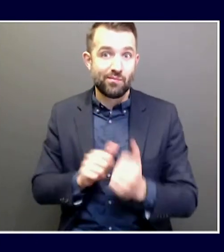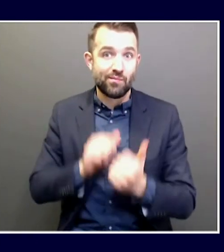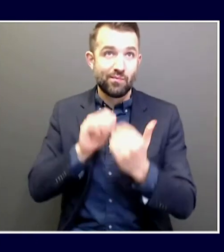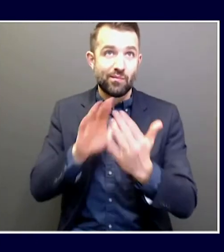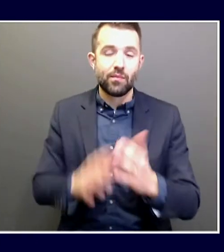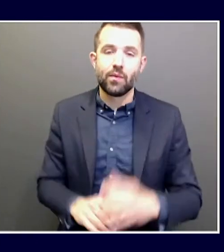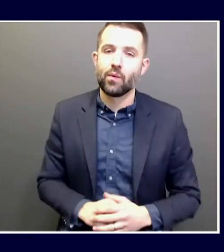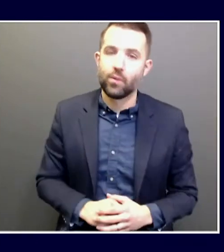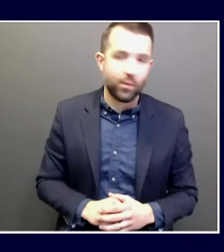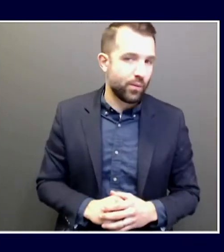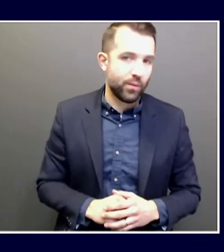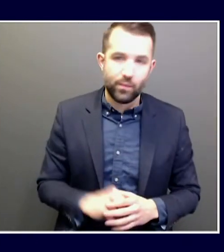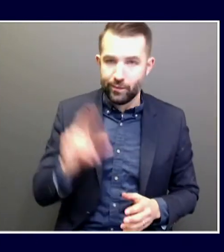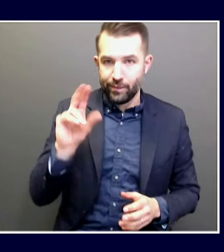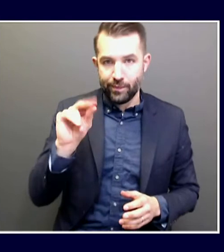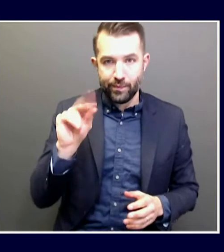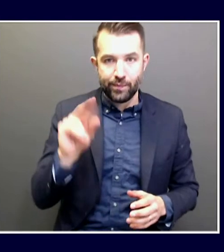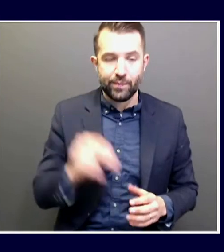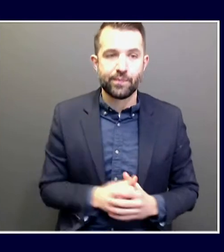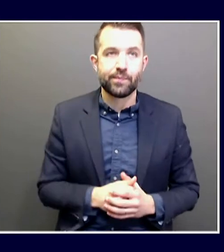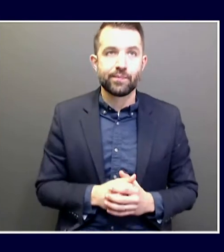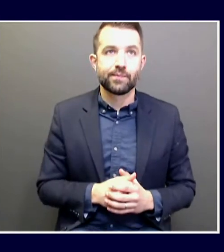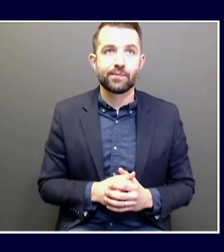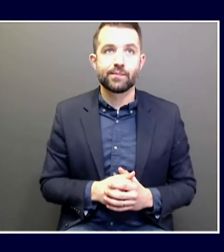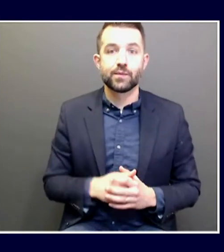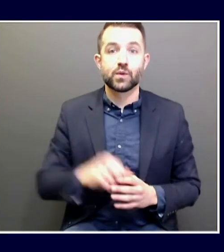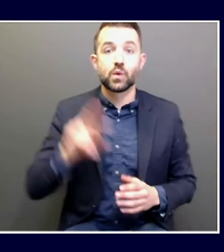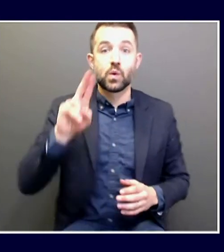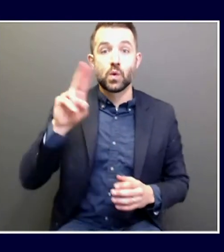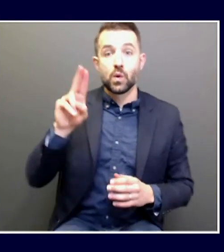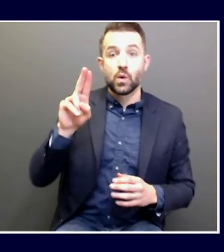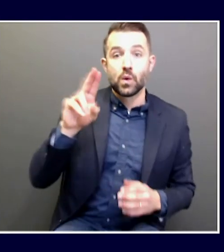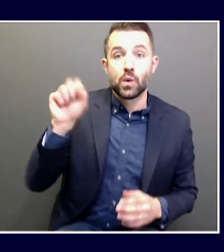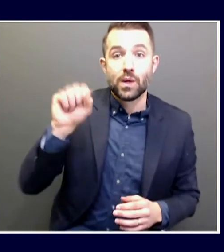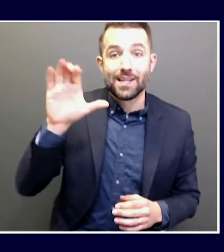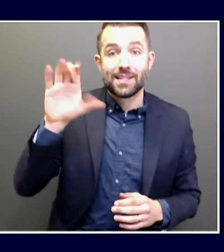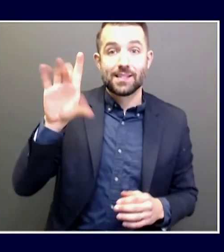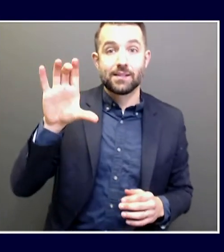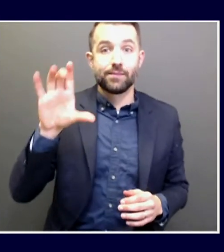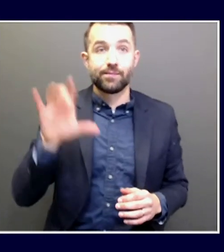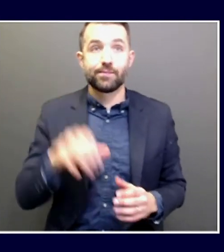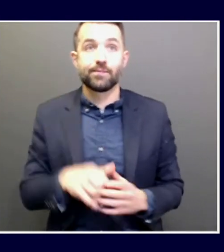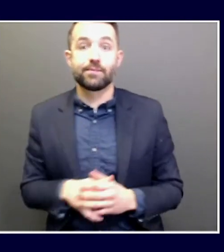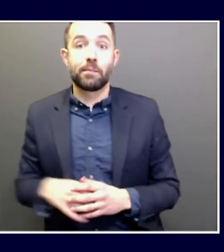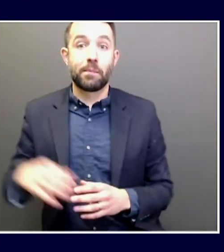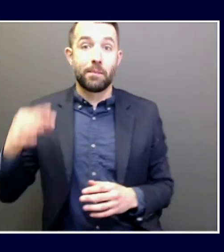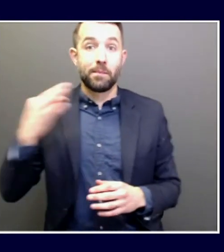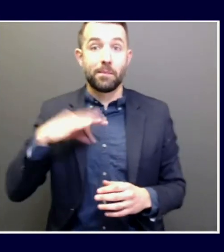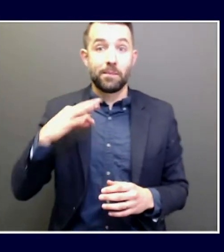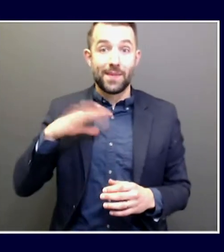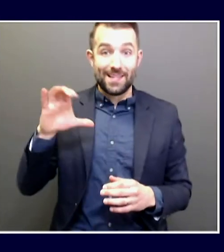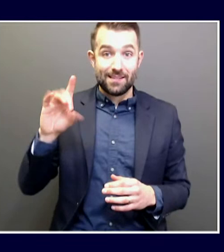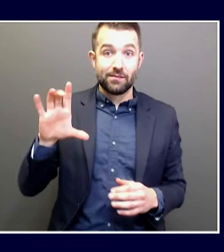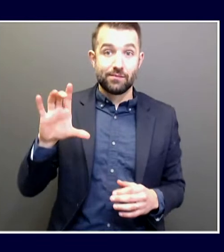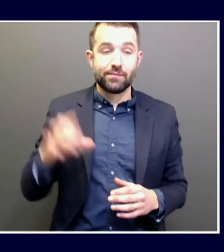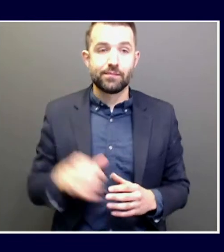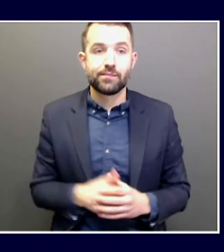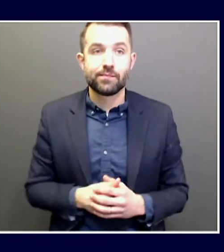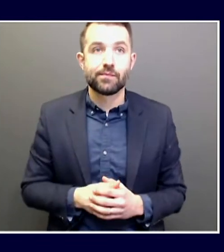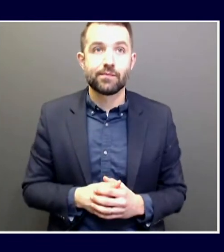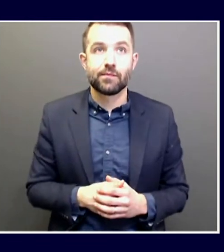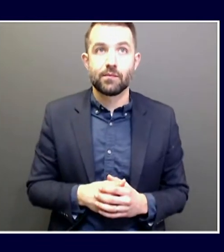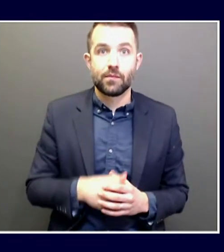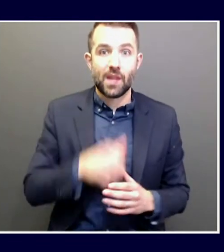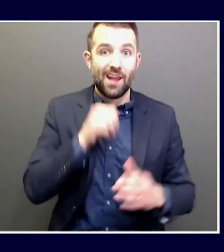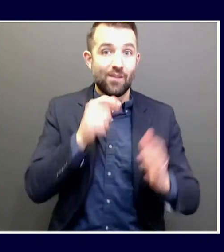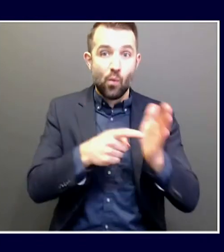CDC guidance adopted by Maine CDC that there is a notification from the hospital or facility to